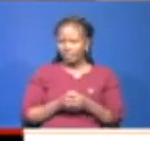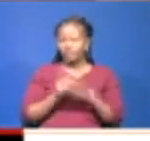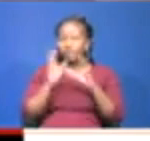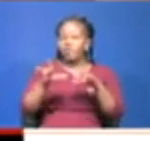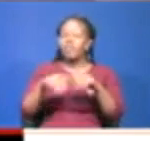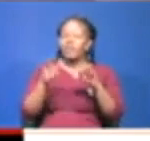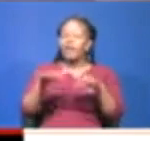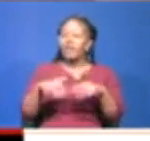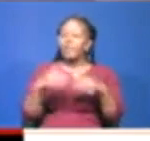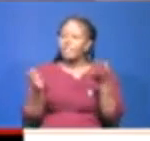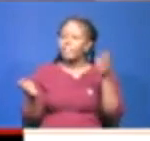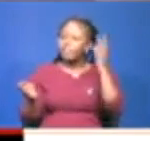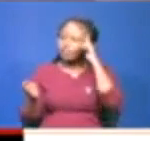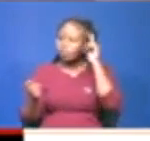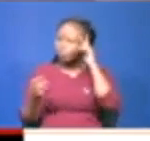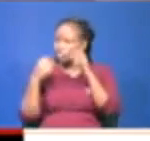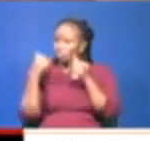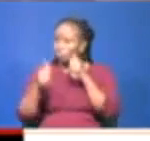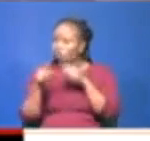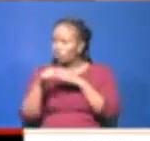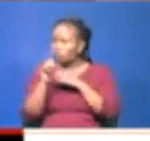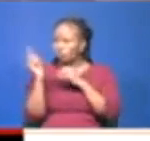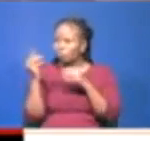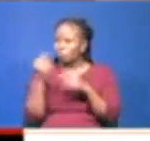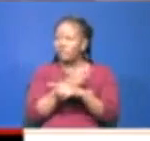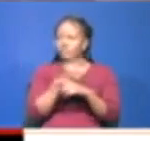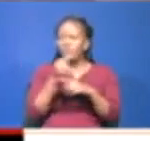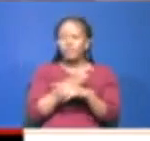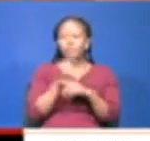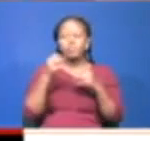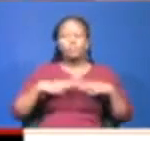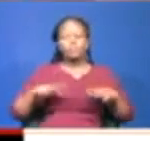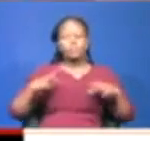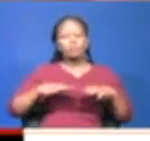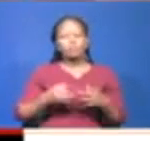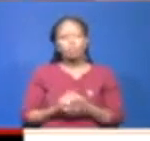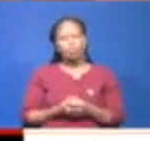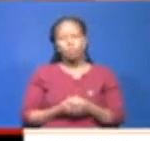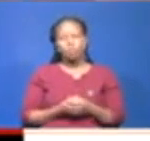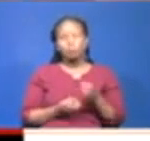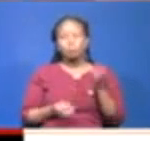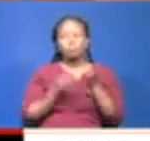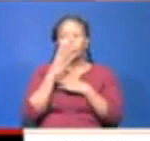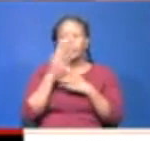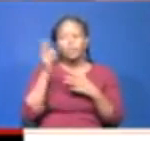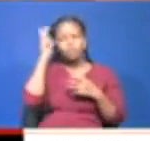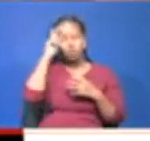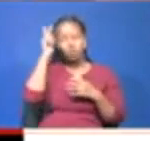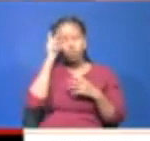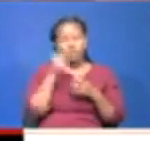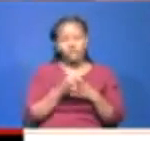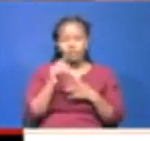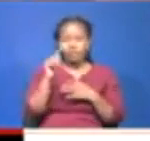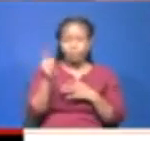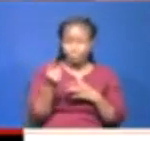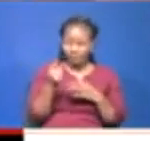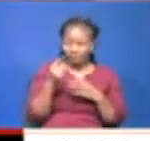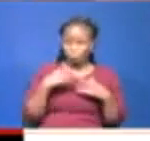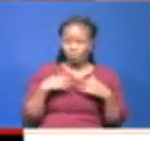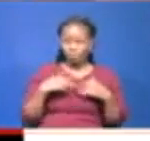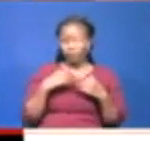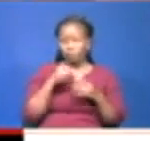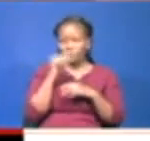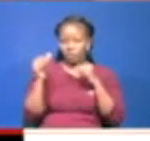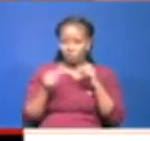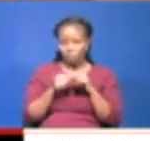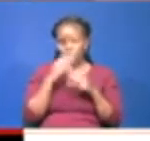knowledge will you be imparting on the participants? So product knowledge, because part of their portfolio will be products related to